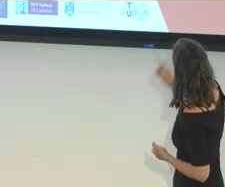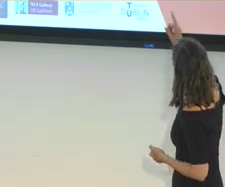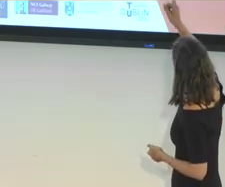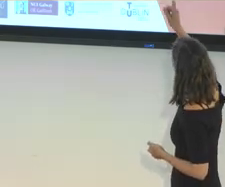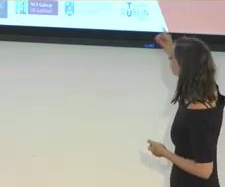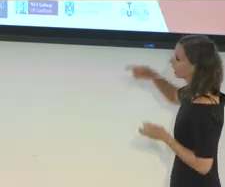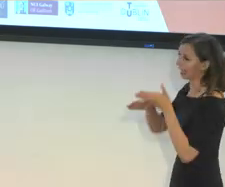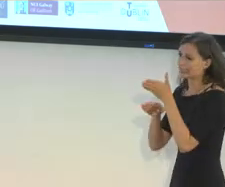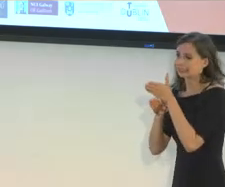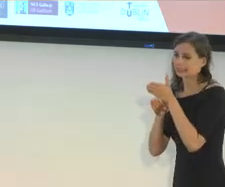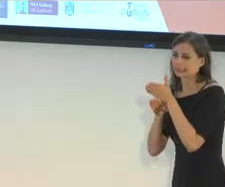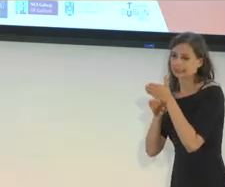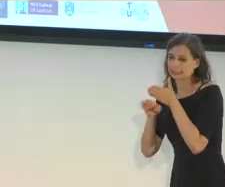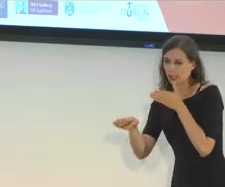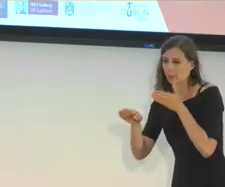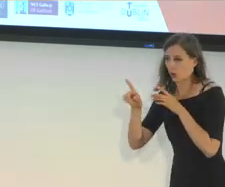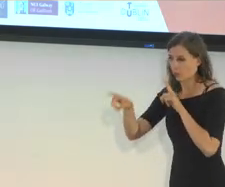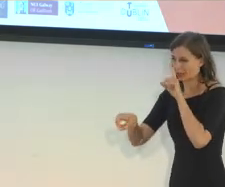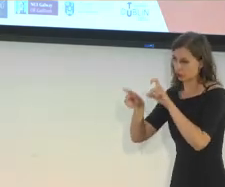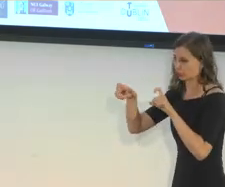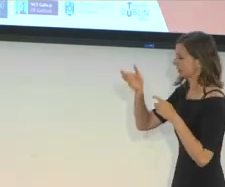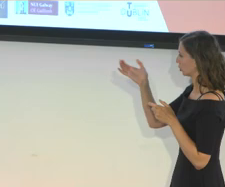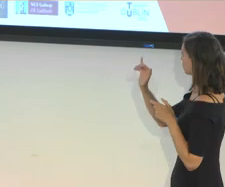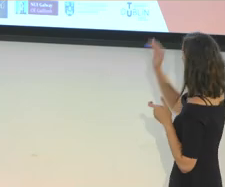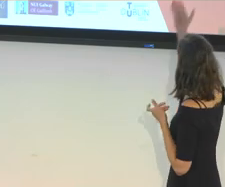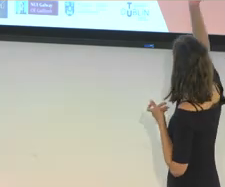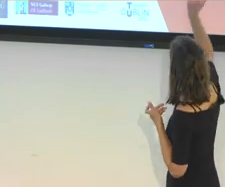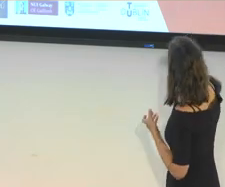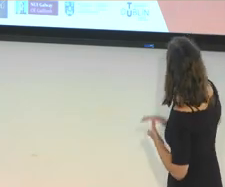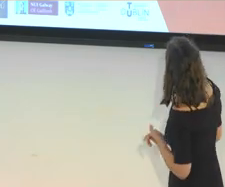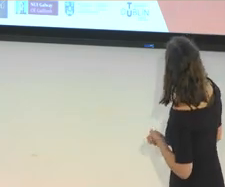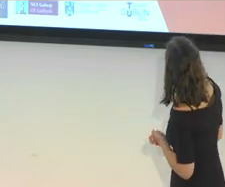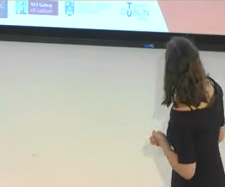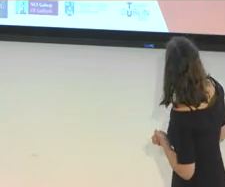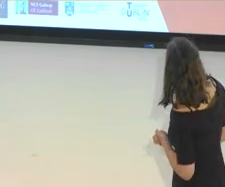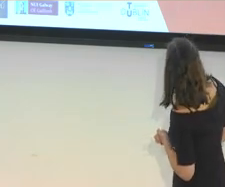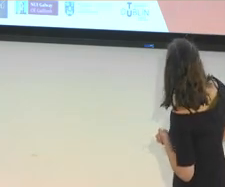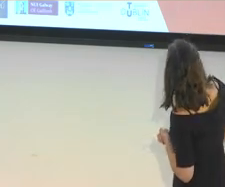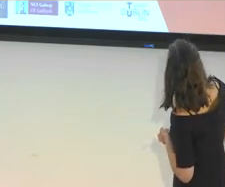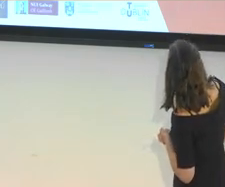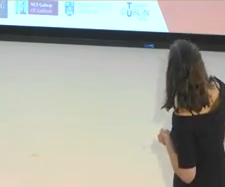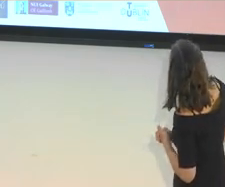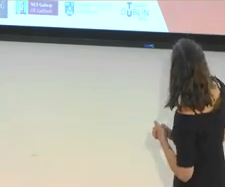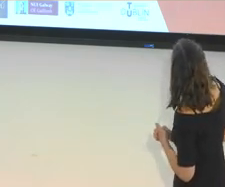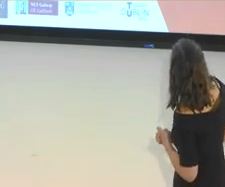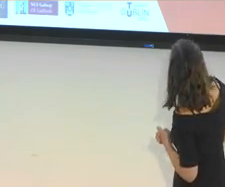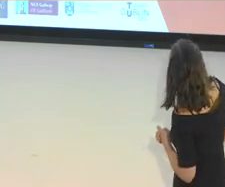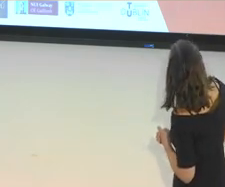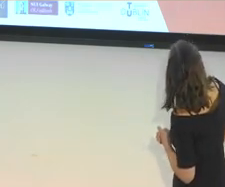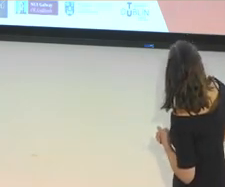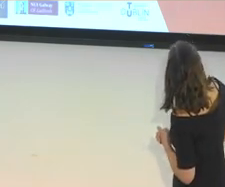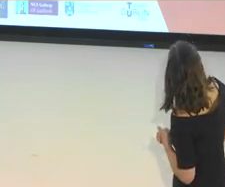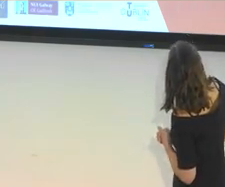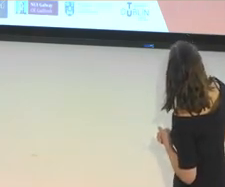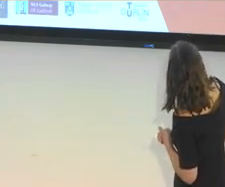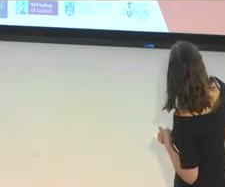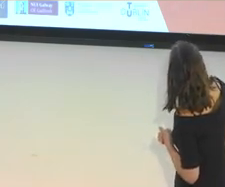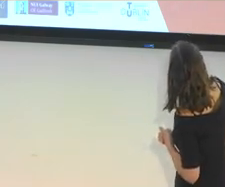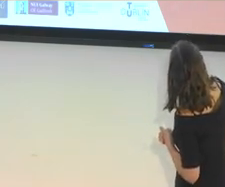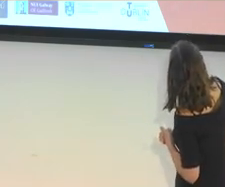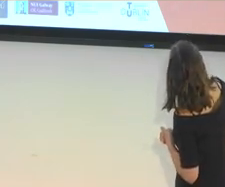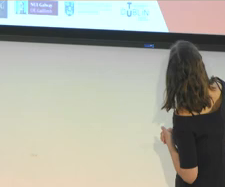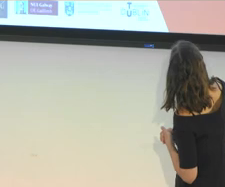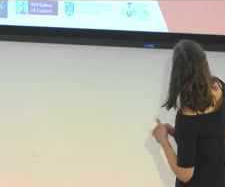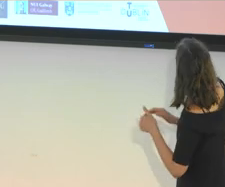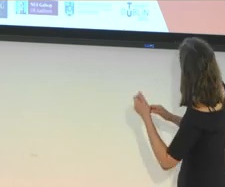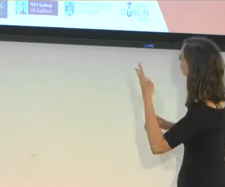sub-questions also. Some of these sub-questions were, what techniques and algorithms are used? Which algorithms are most